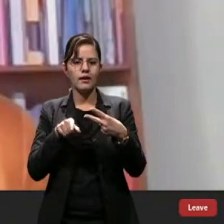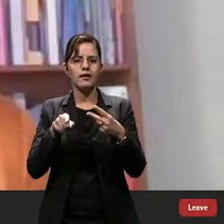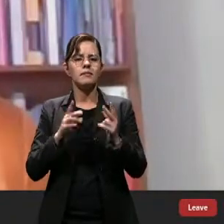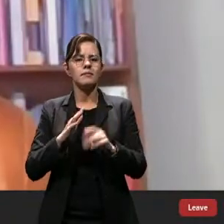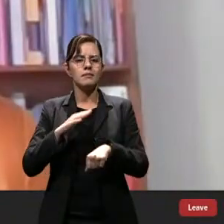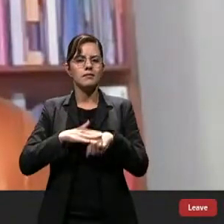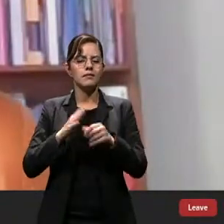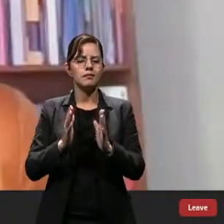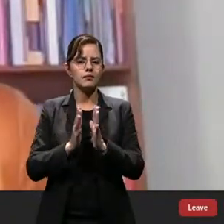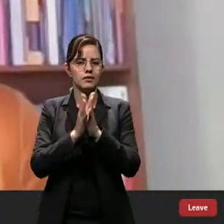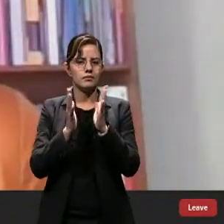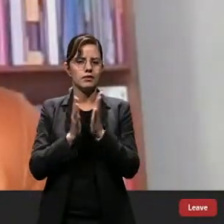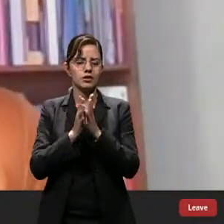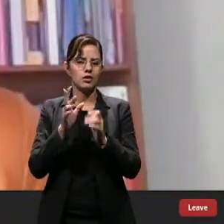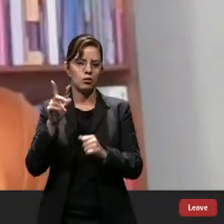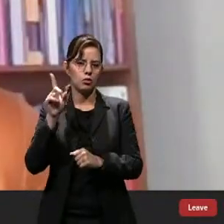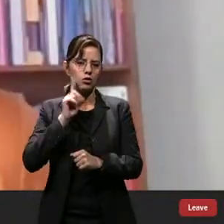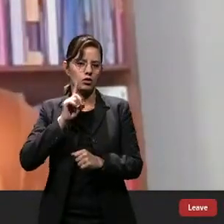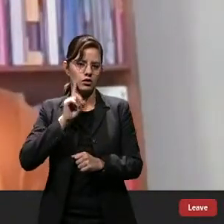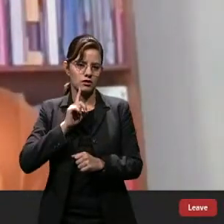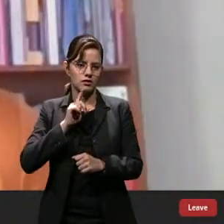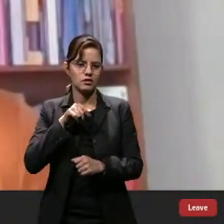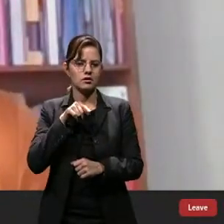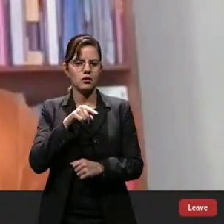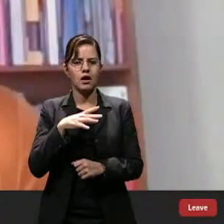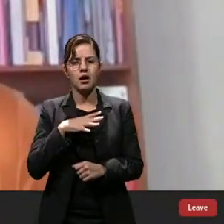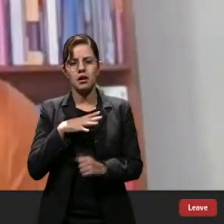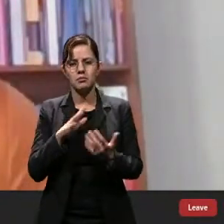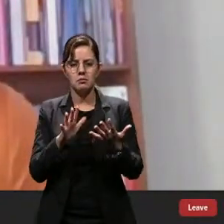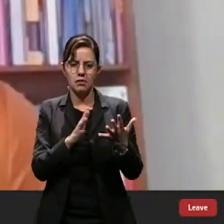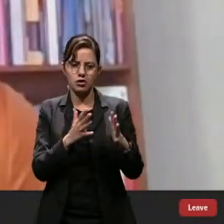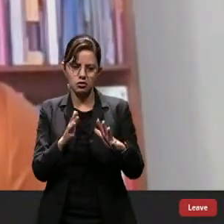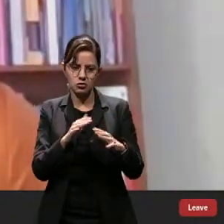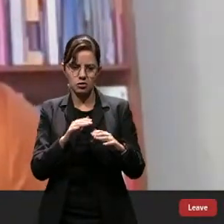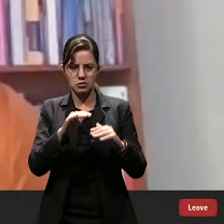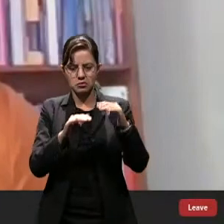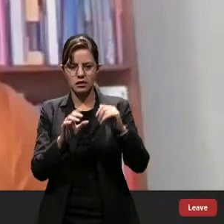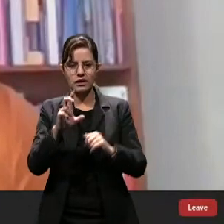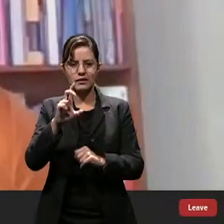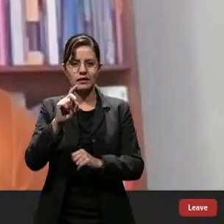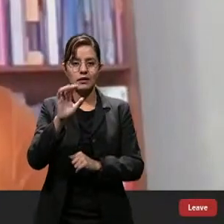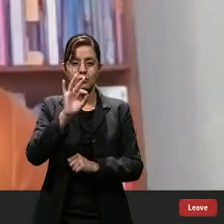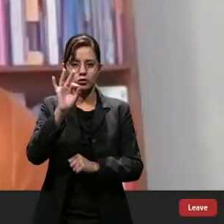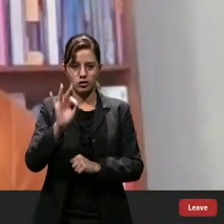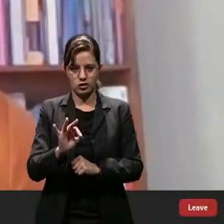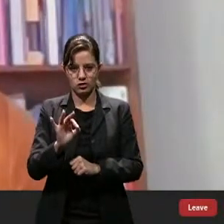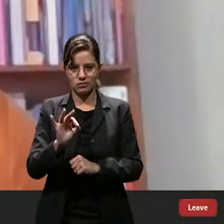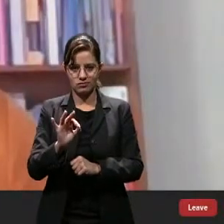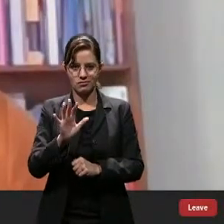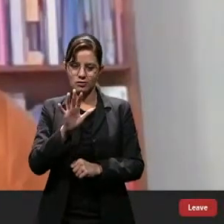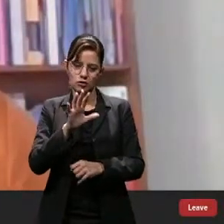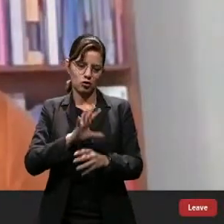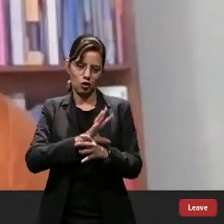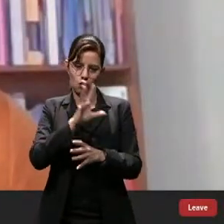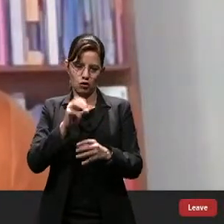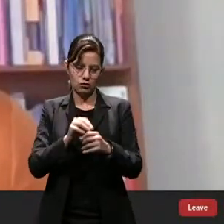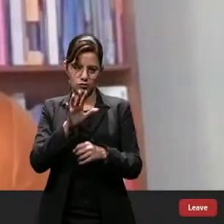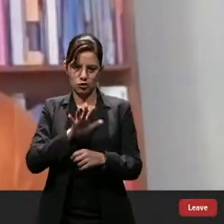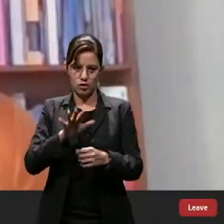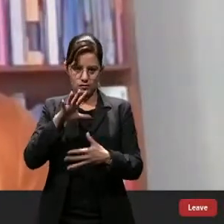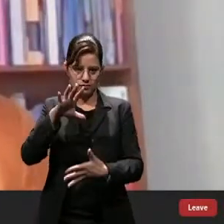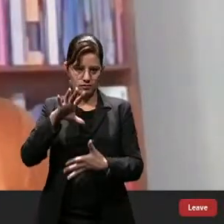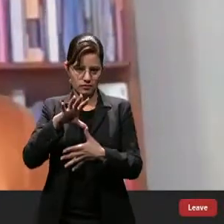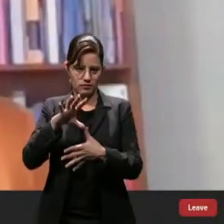and Assembly, with an average of 30% for the region. And this 30%